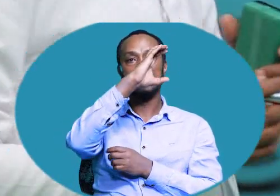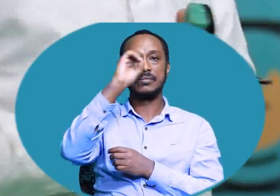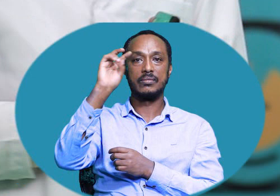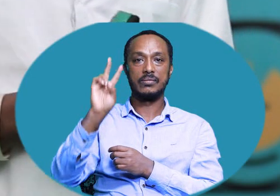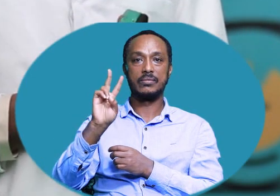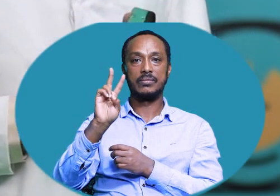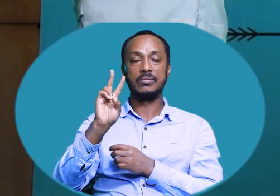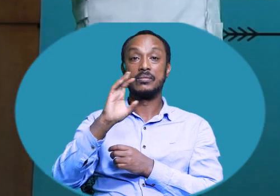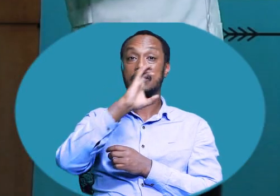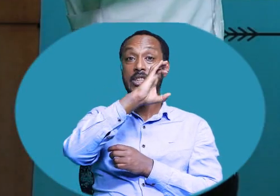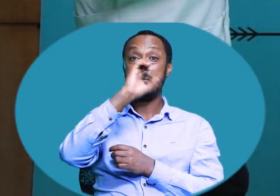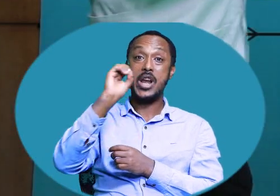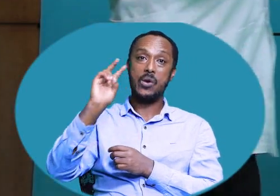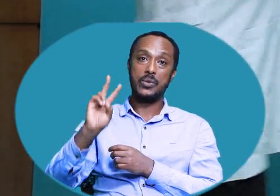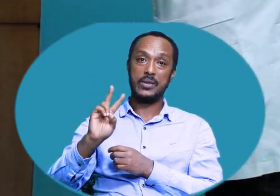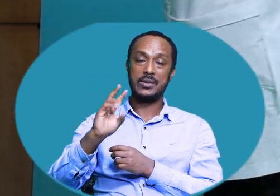One more example is